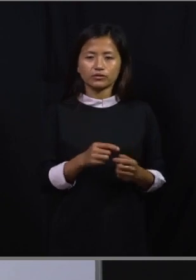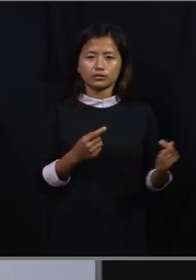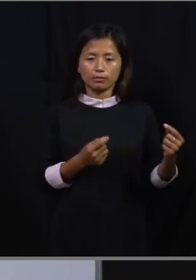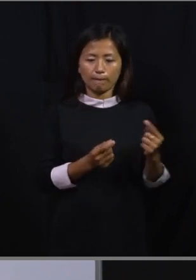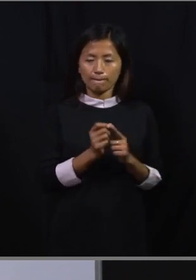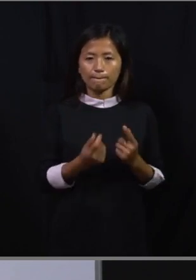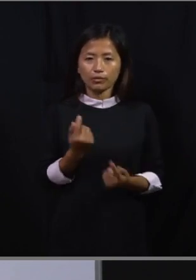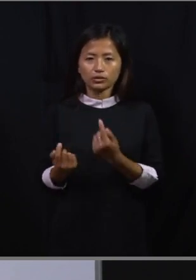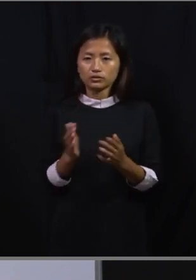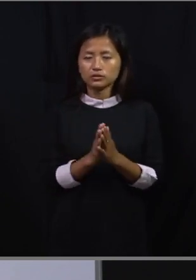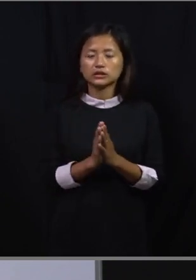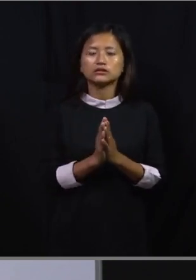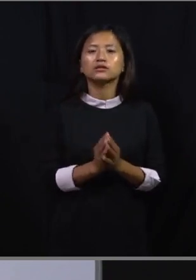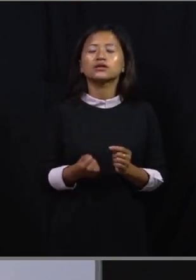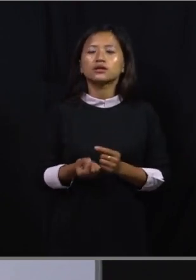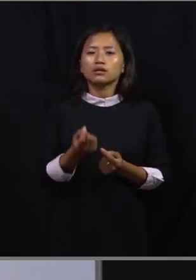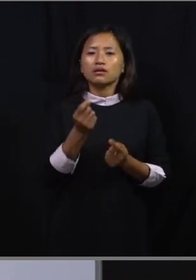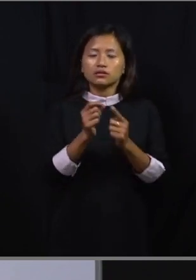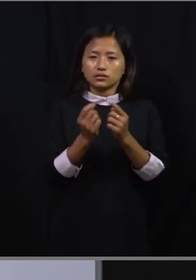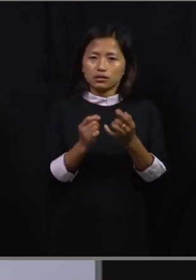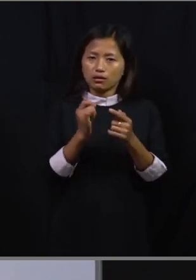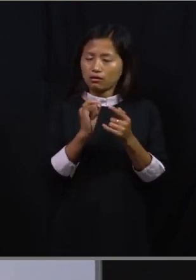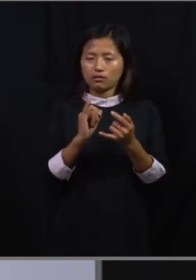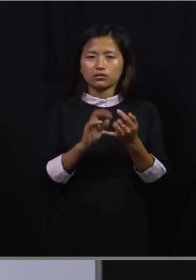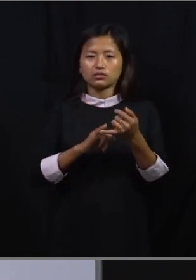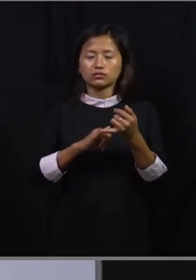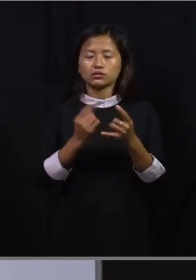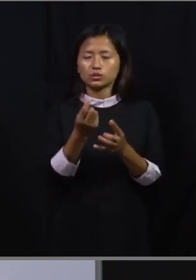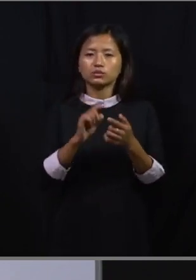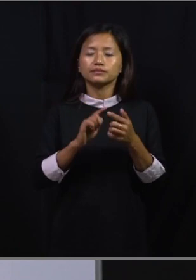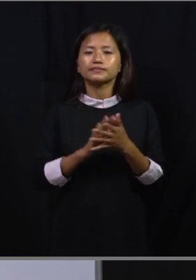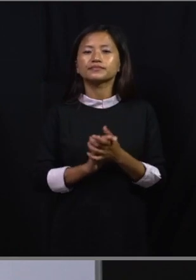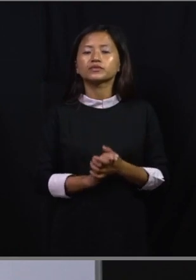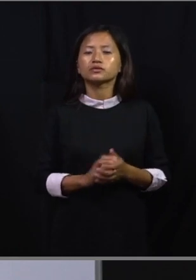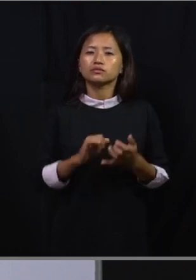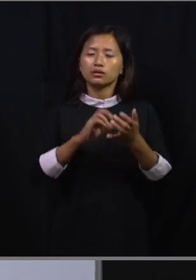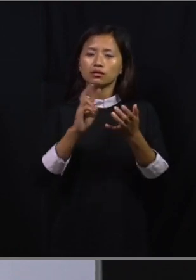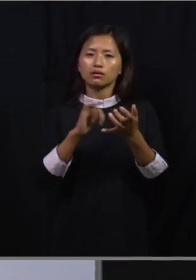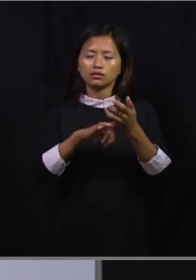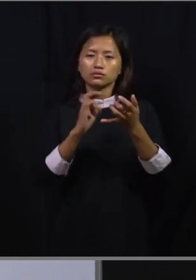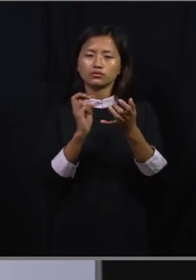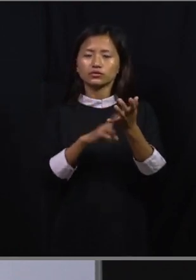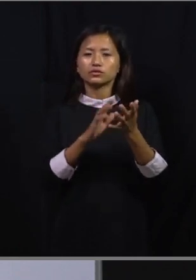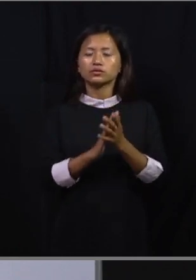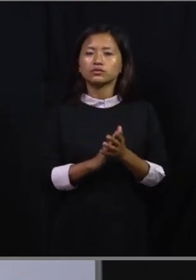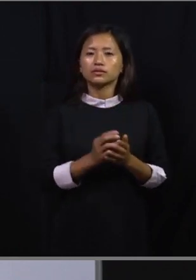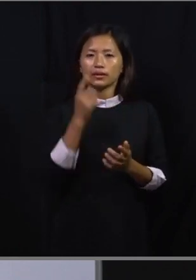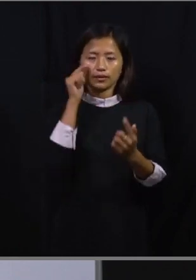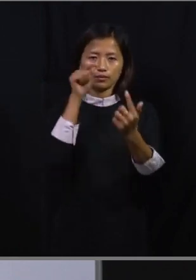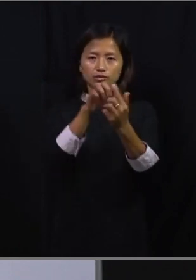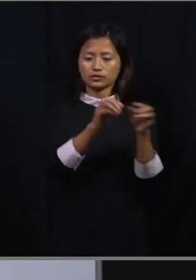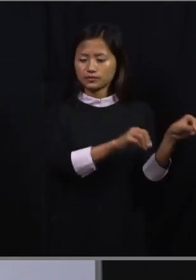join any of the power bloc. The moment the disintegration of Soviet Union happened, their aim also shifted